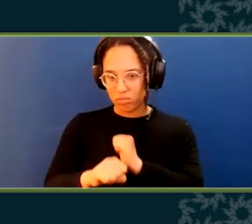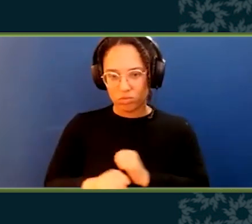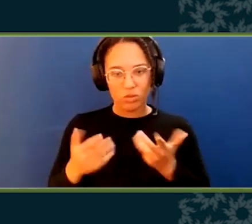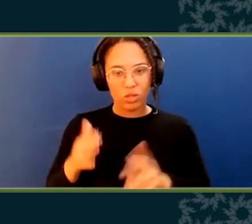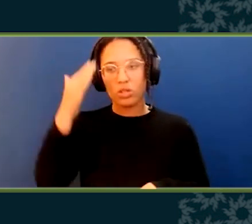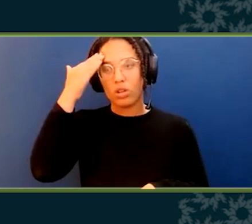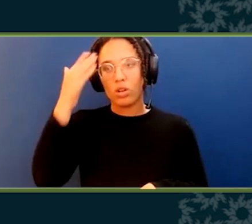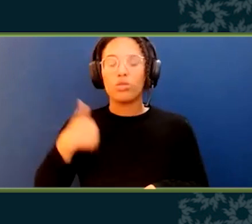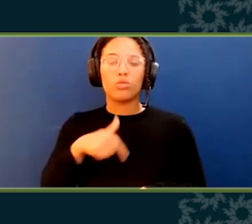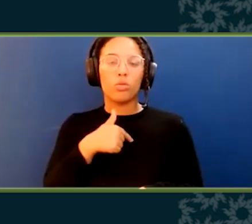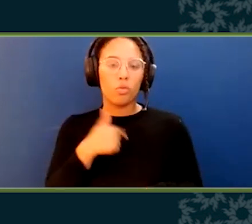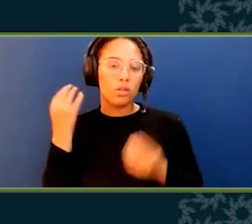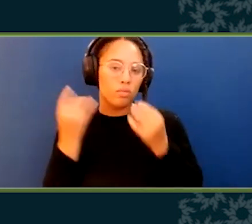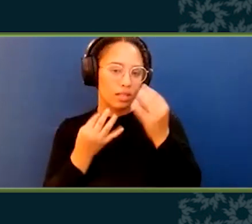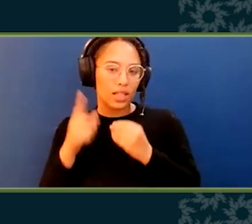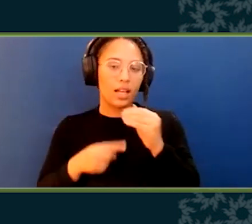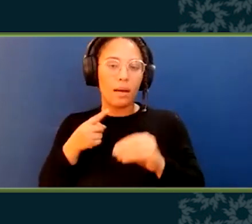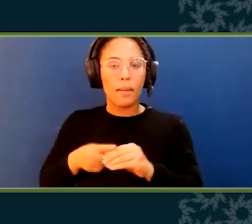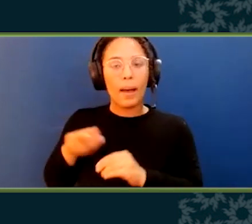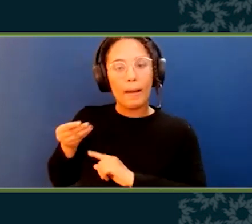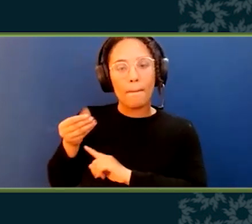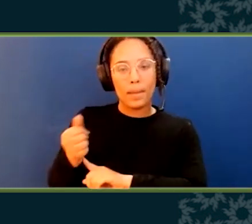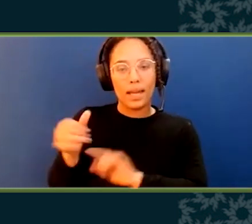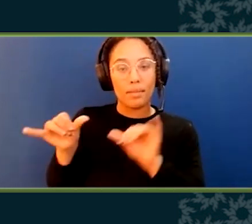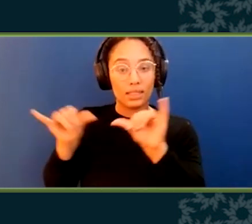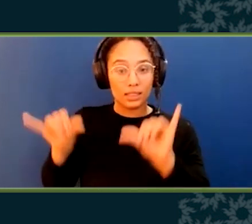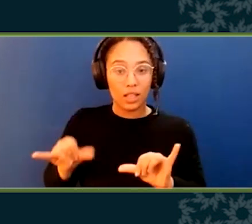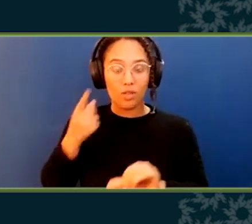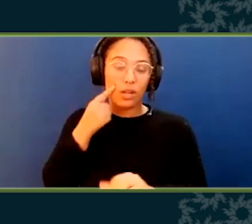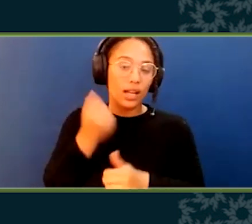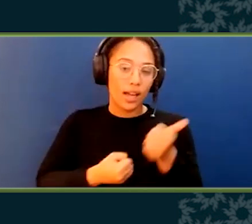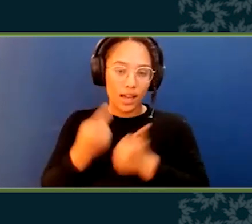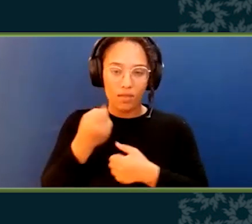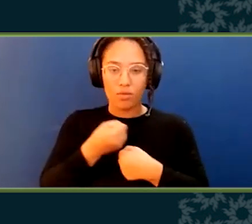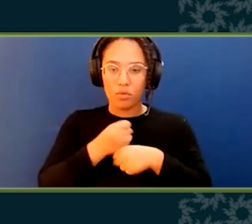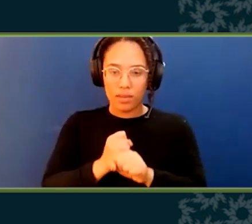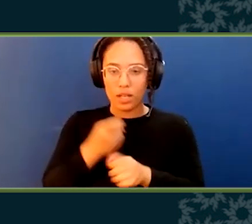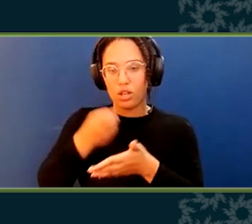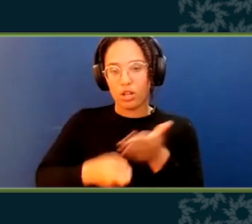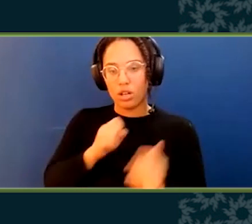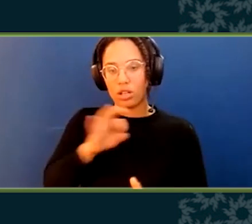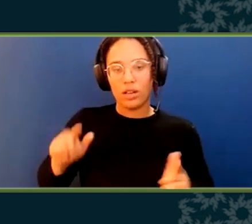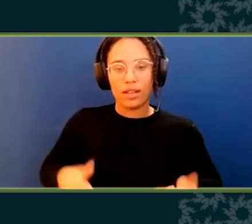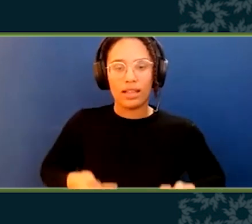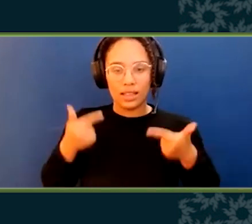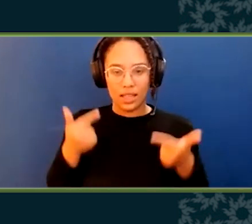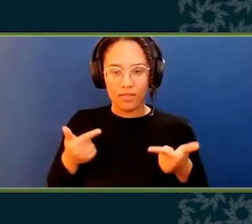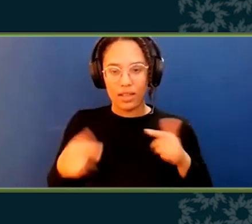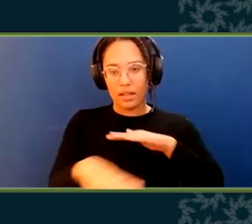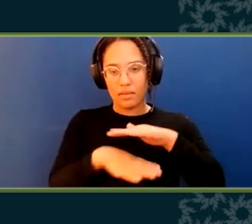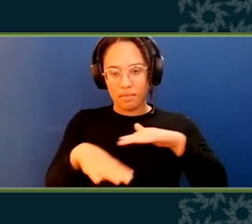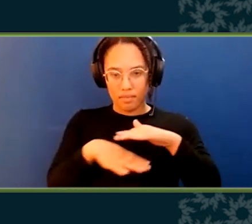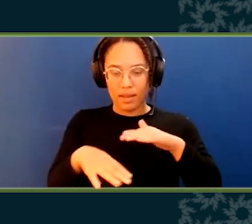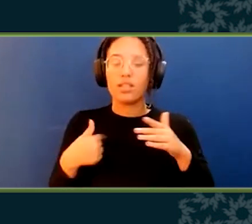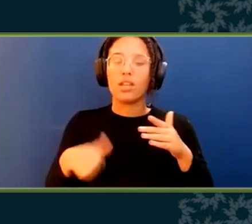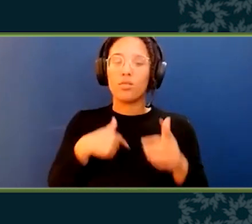payment system where everyone makes a cost of living base that's equitable. And then we adjust it to localized cost of living and historical